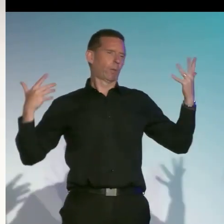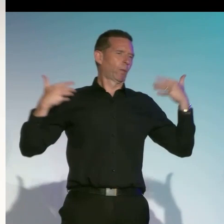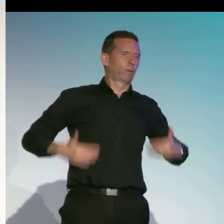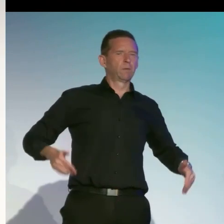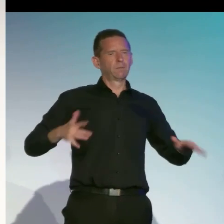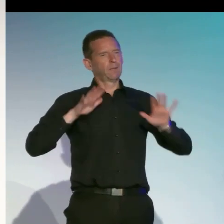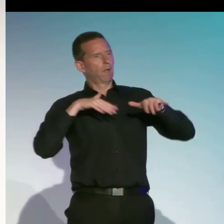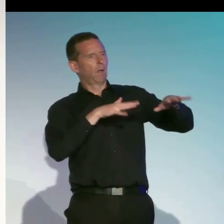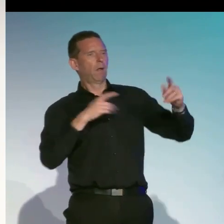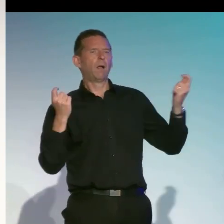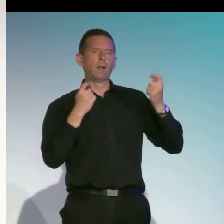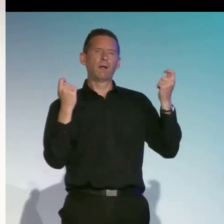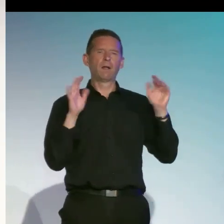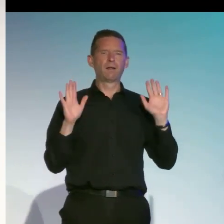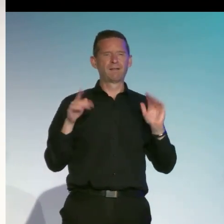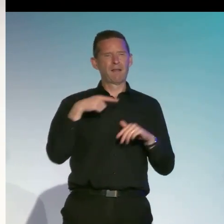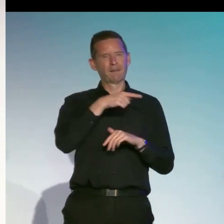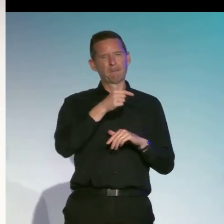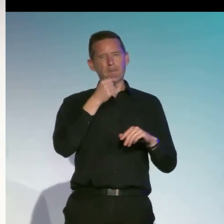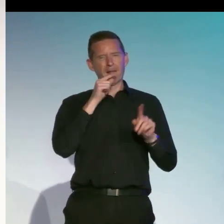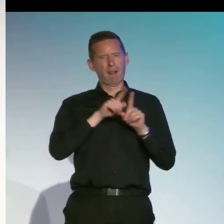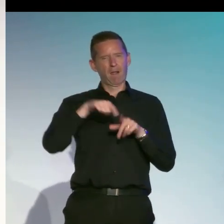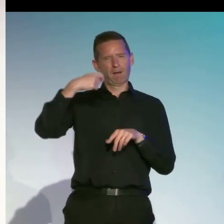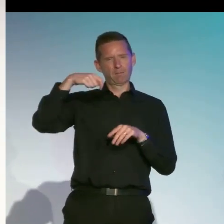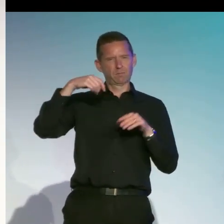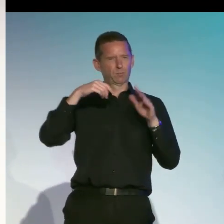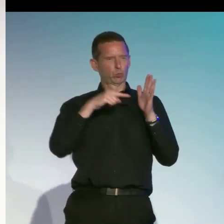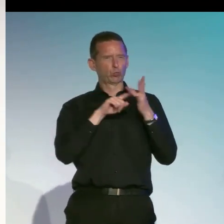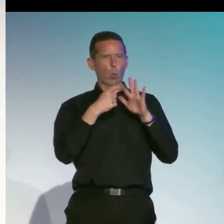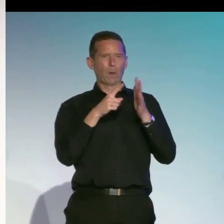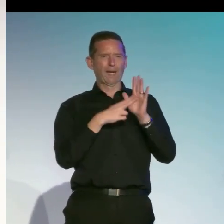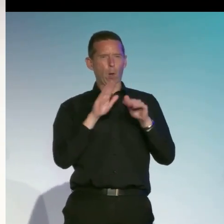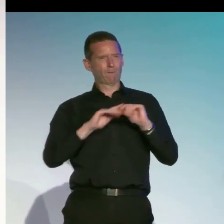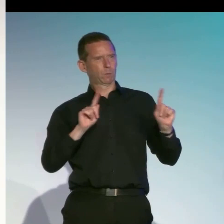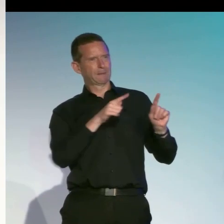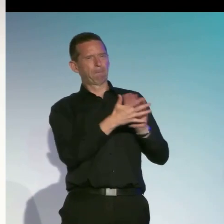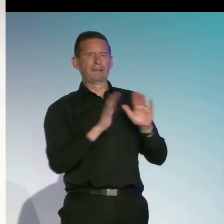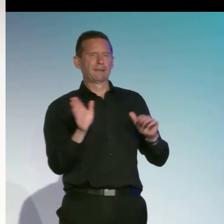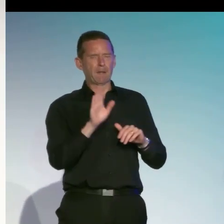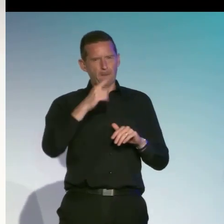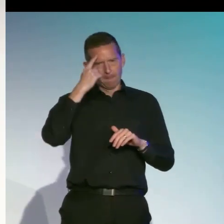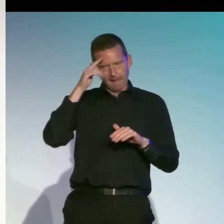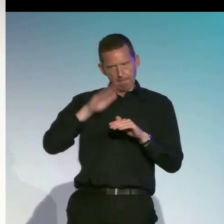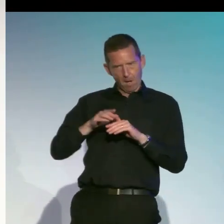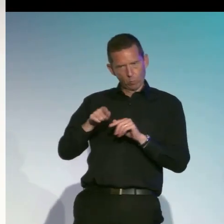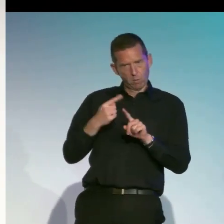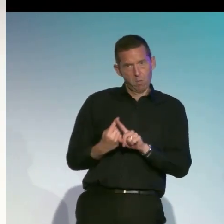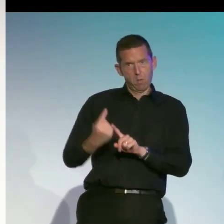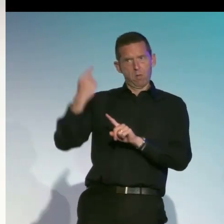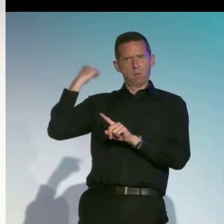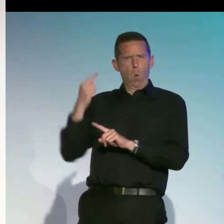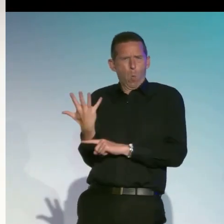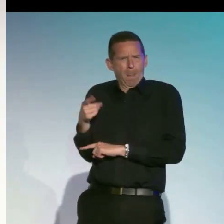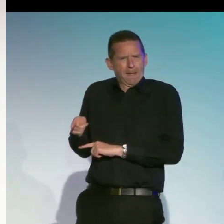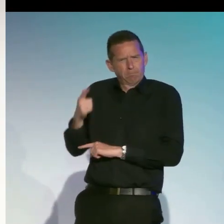if you like, the kind of more tokenized representations of fabulousness, to the kind of origins of the concept, particularly